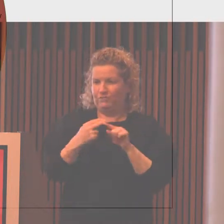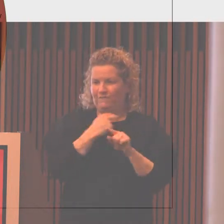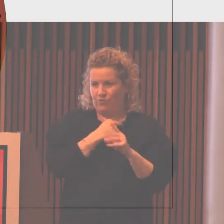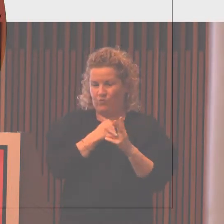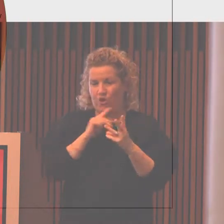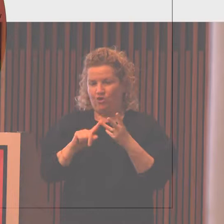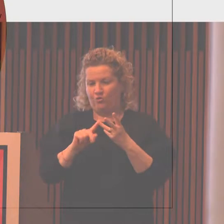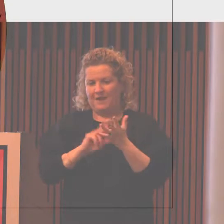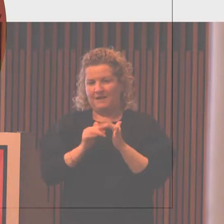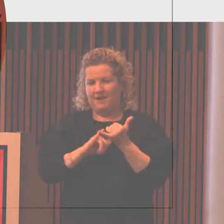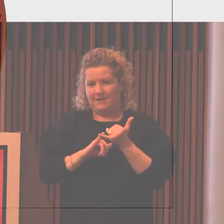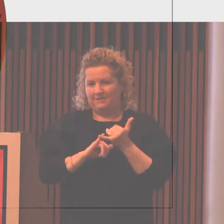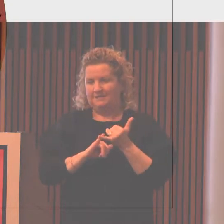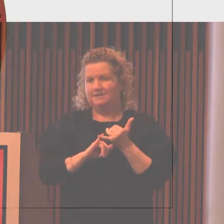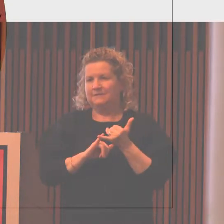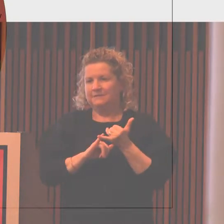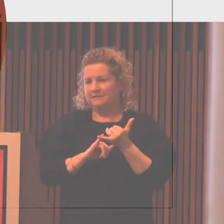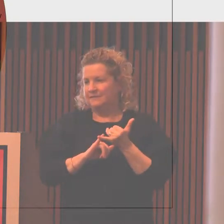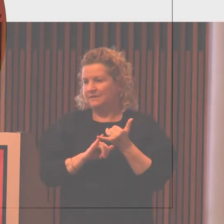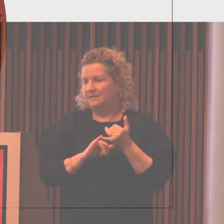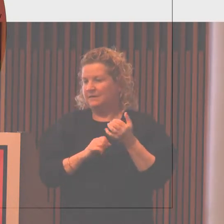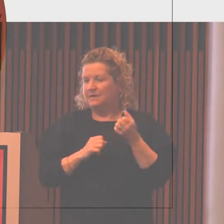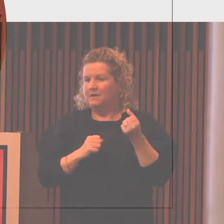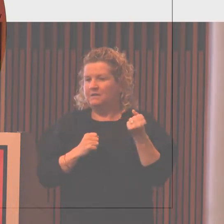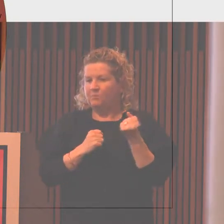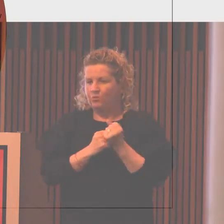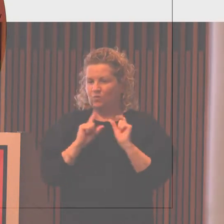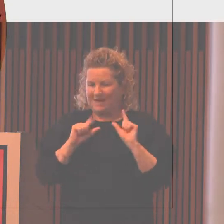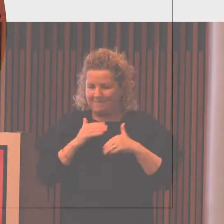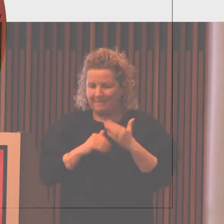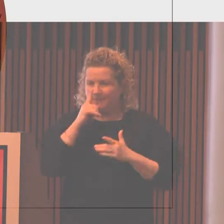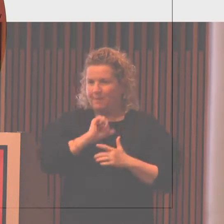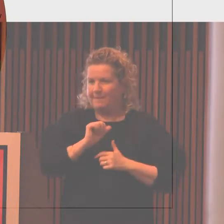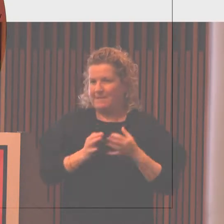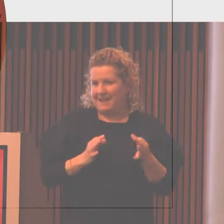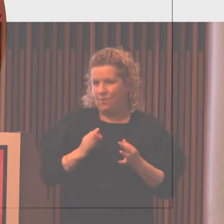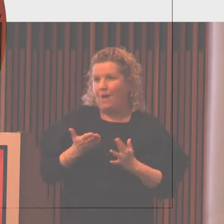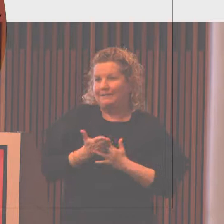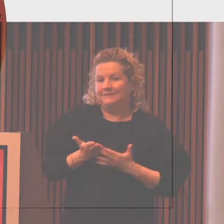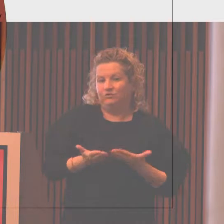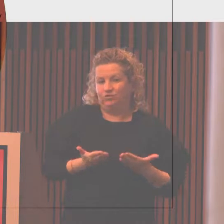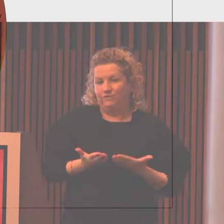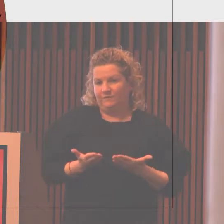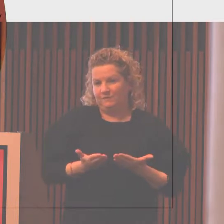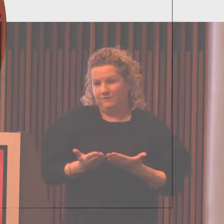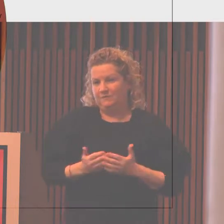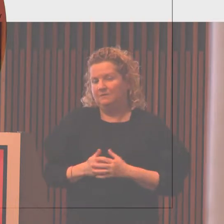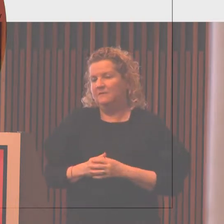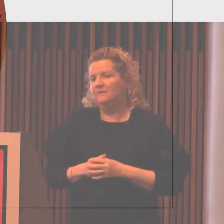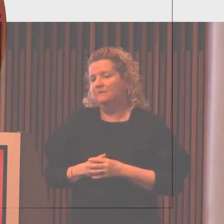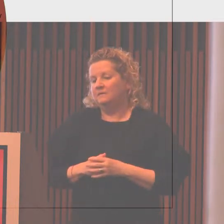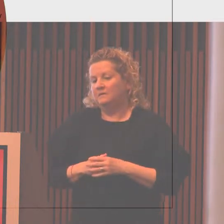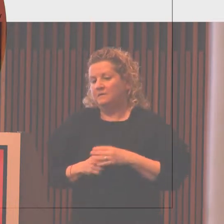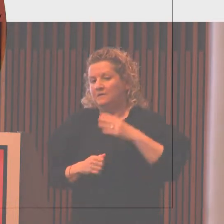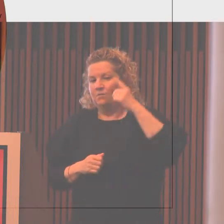is NDIS, and it's either support implementing people's plans or accessing services. Those three are